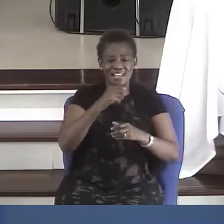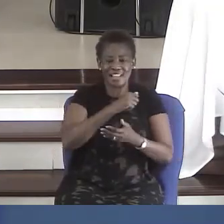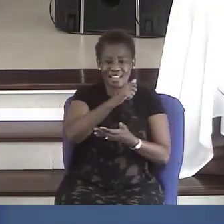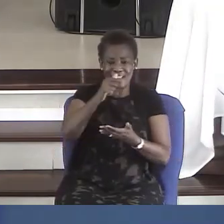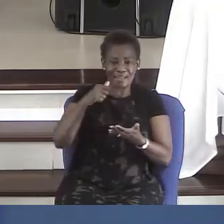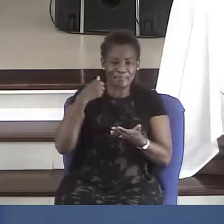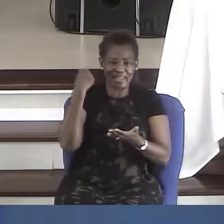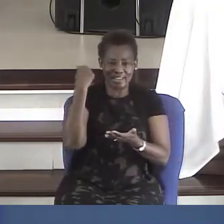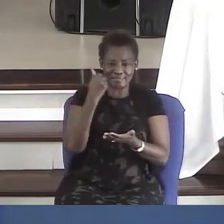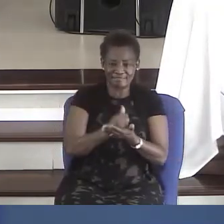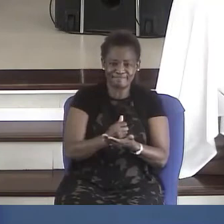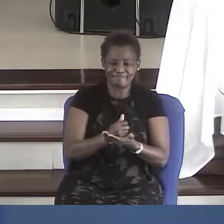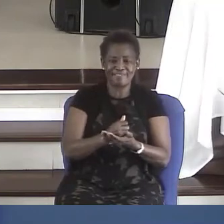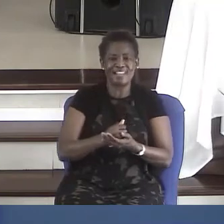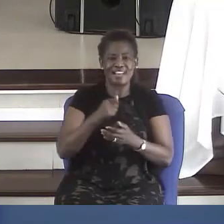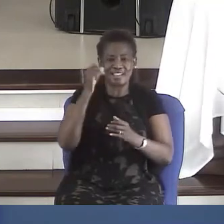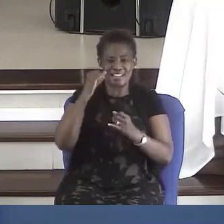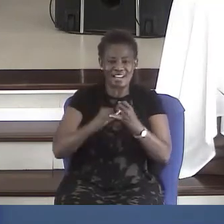is a reward.